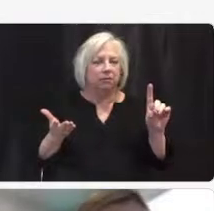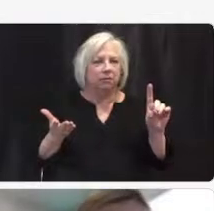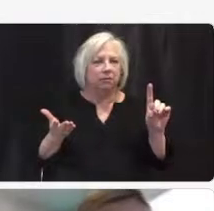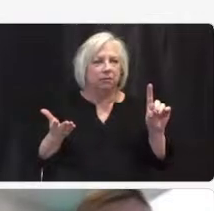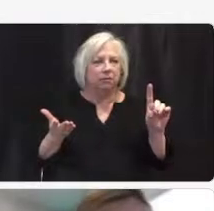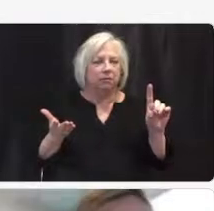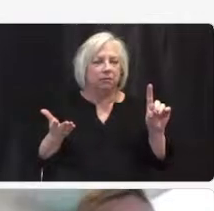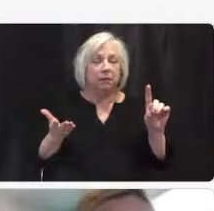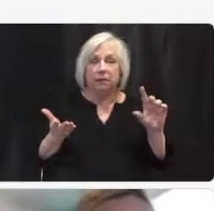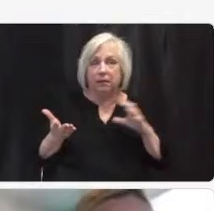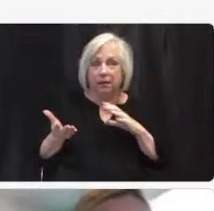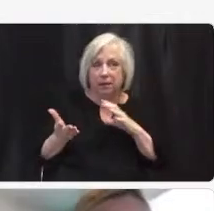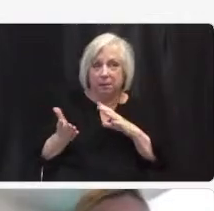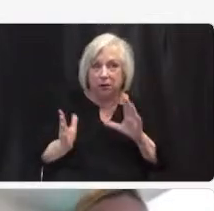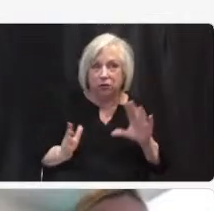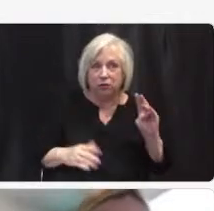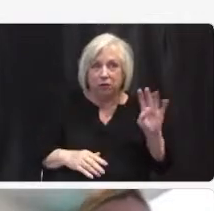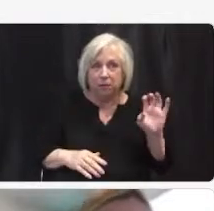Commissioner McDonald.